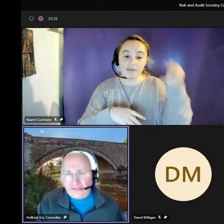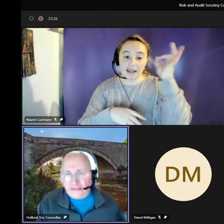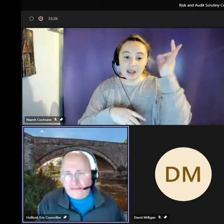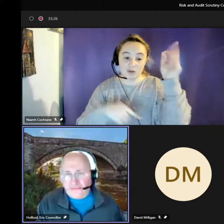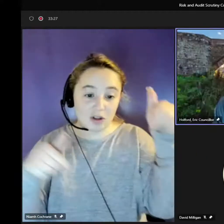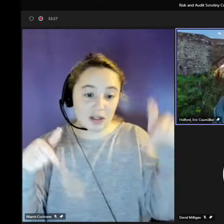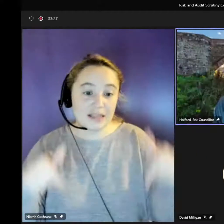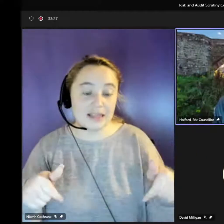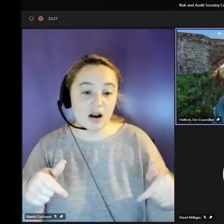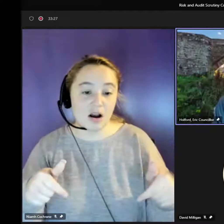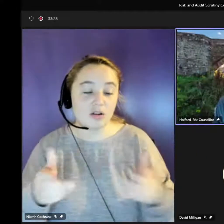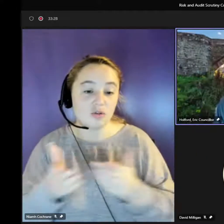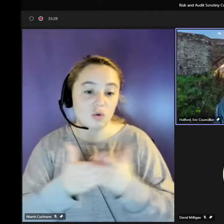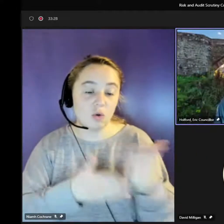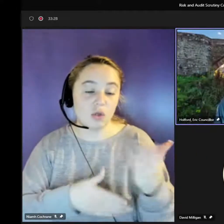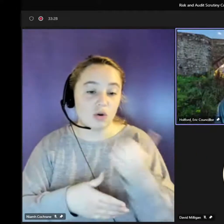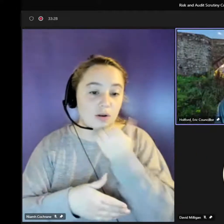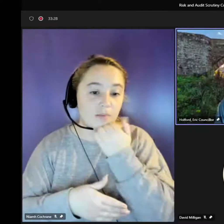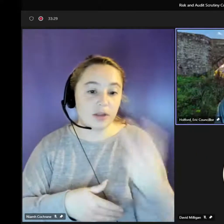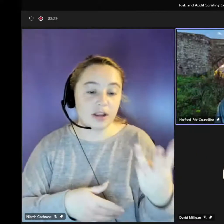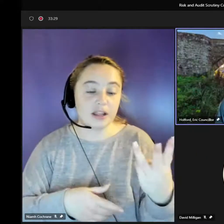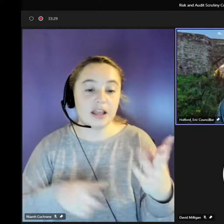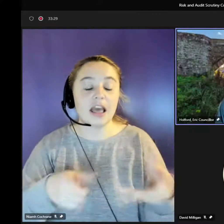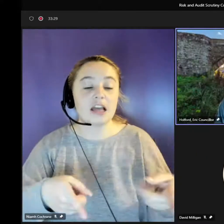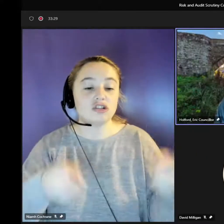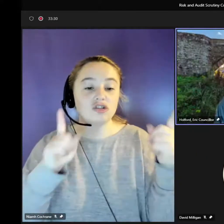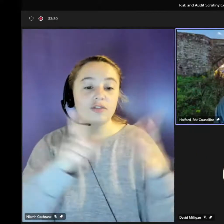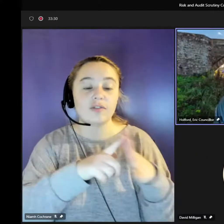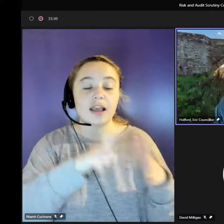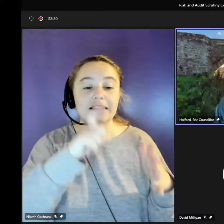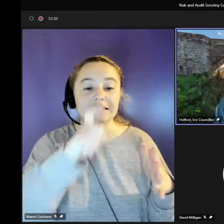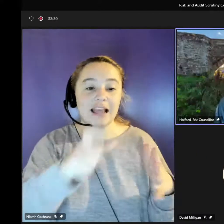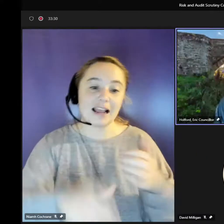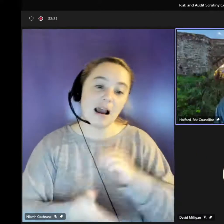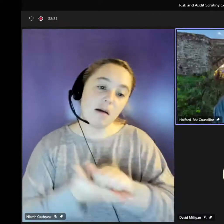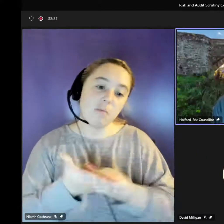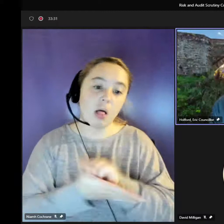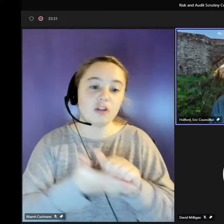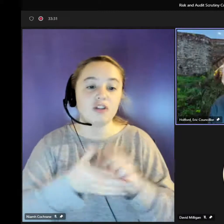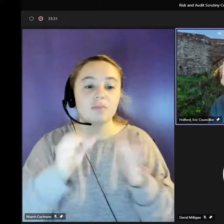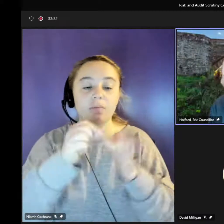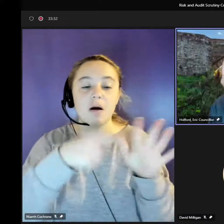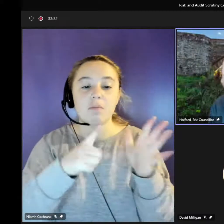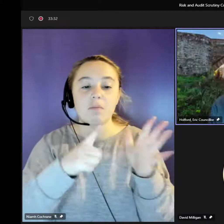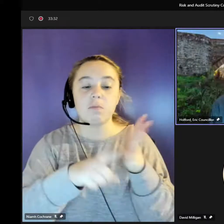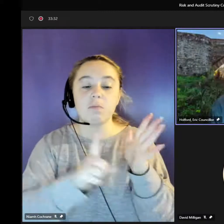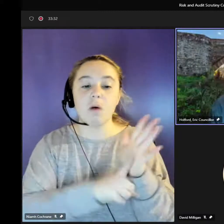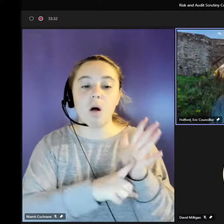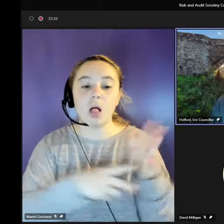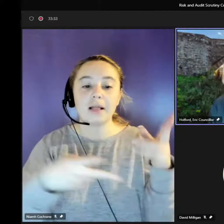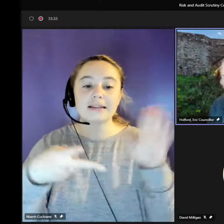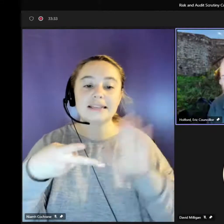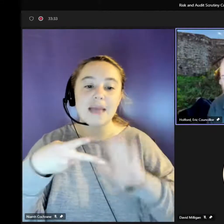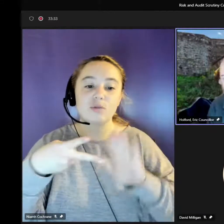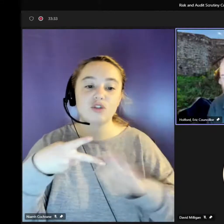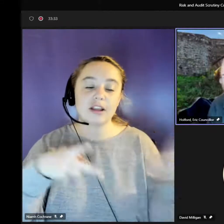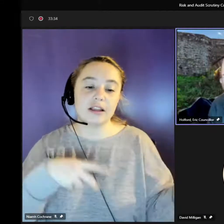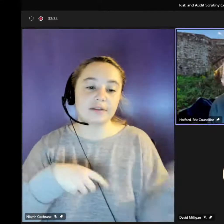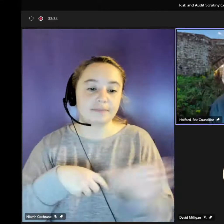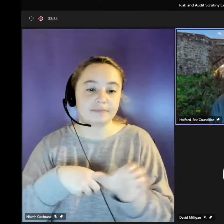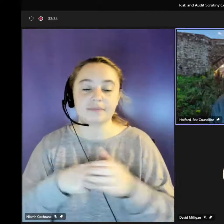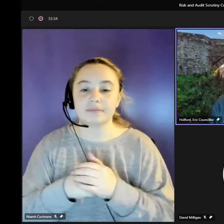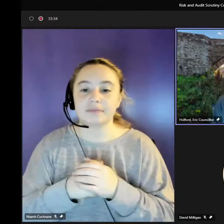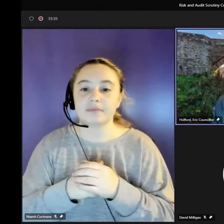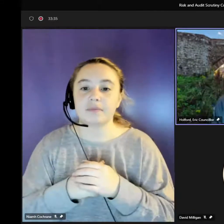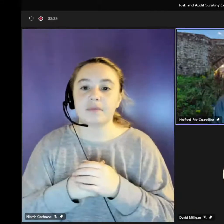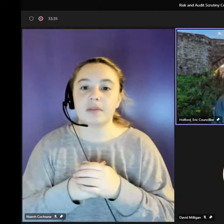and we have apologies from the Chief Executive, but Paul stands in as his deputy. So we